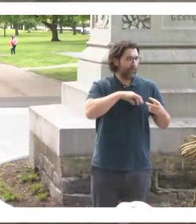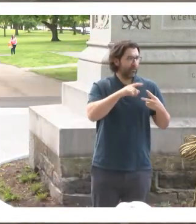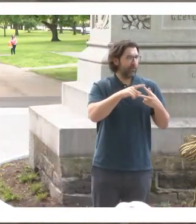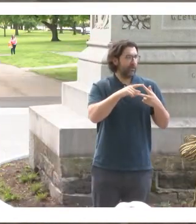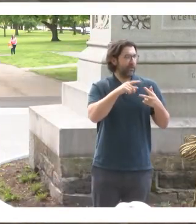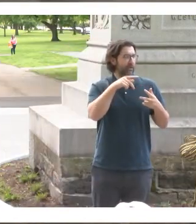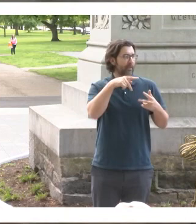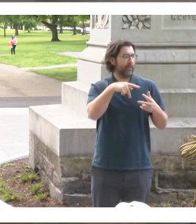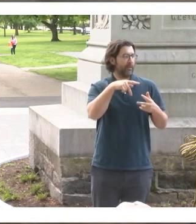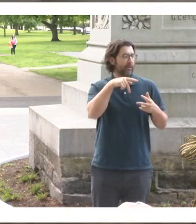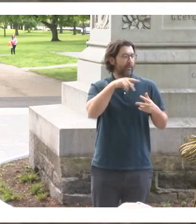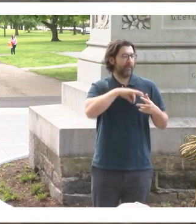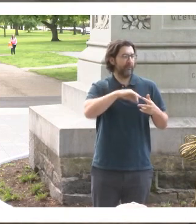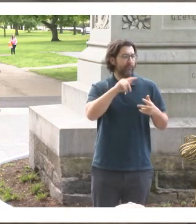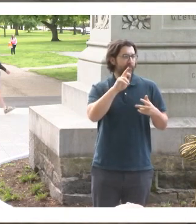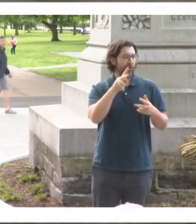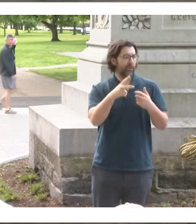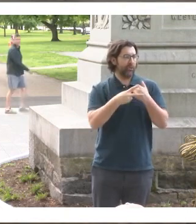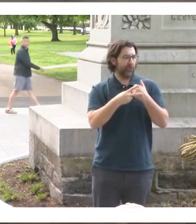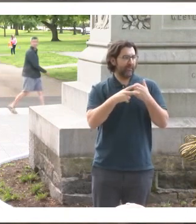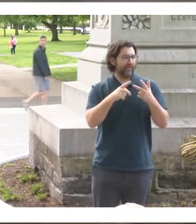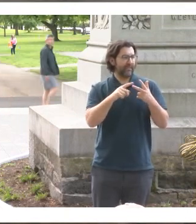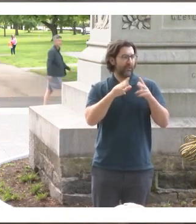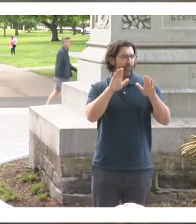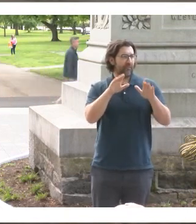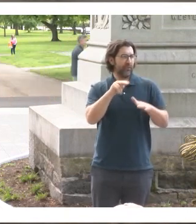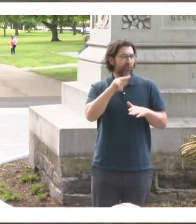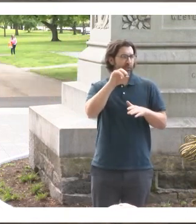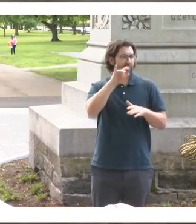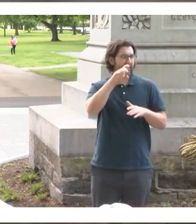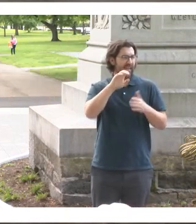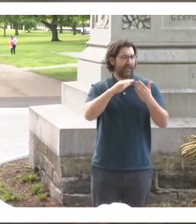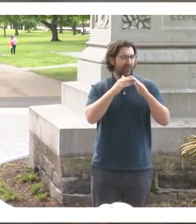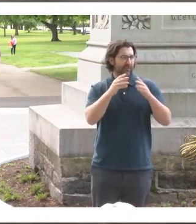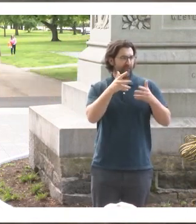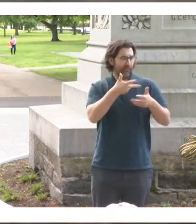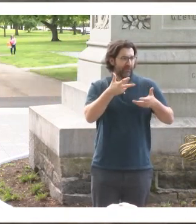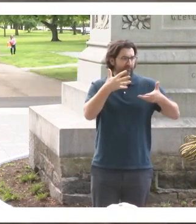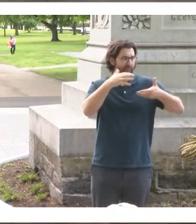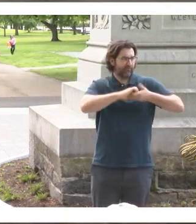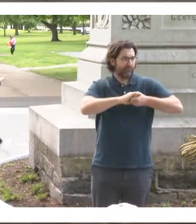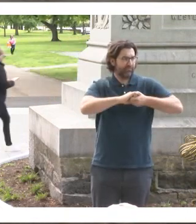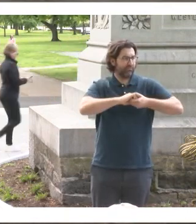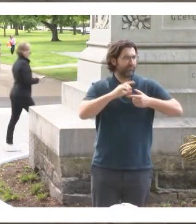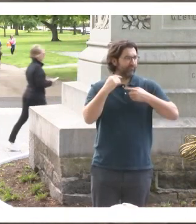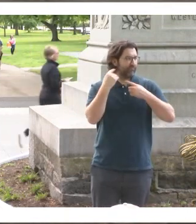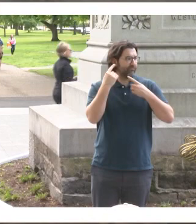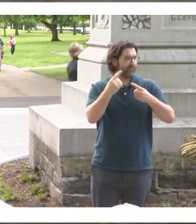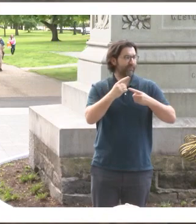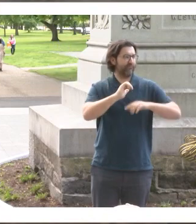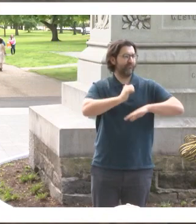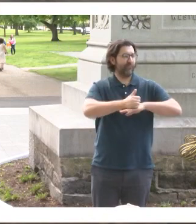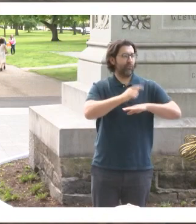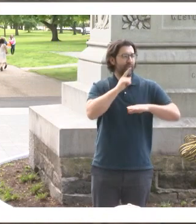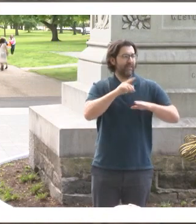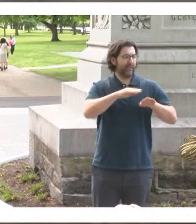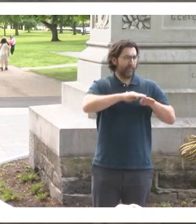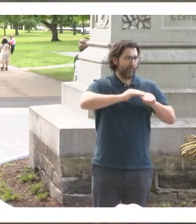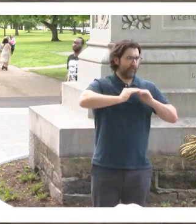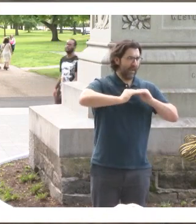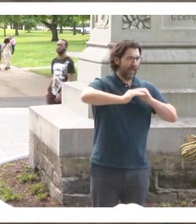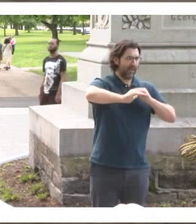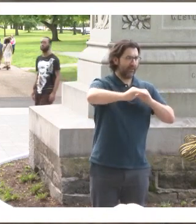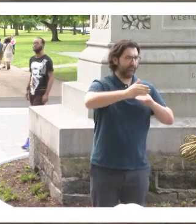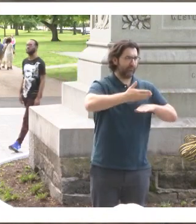the Pittsburgh Parks Conservancy, and the wonderful Northside community. From resurfacing pathways to